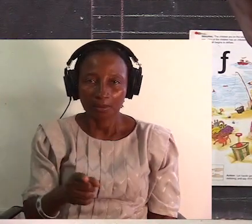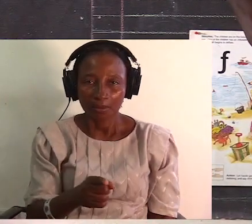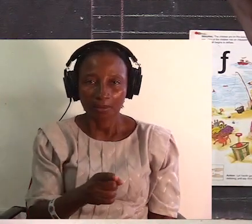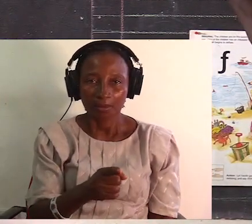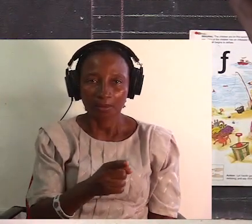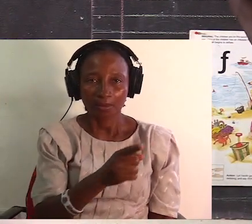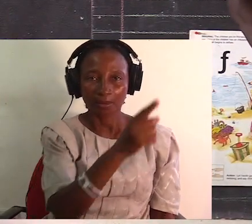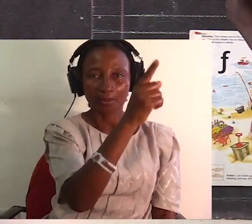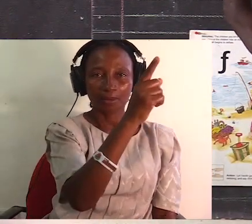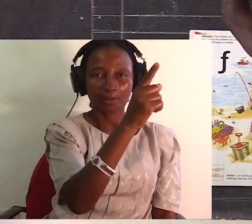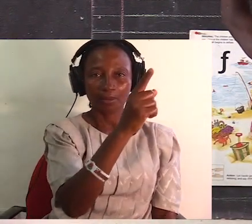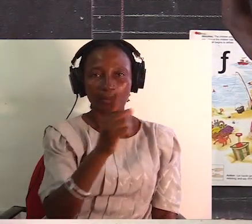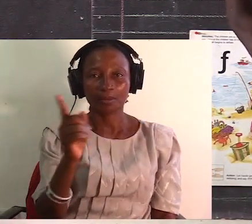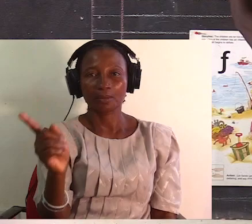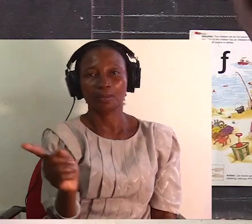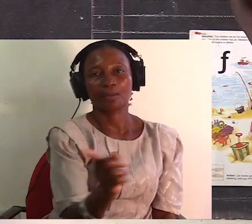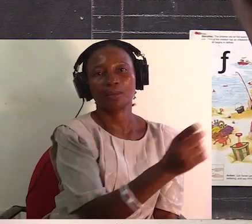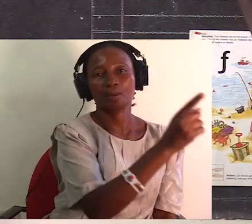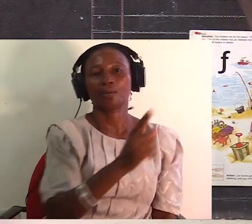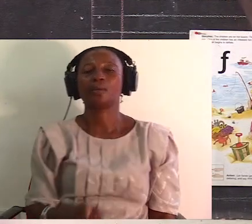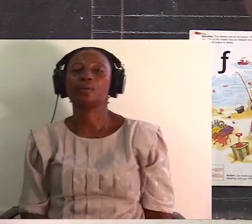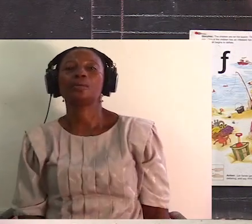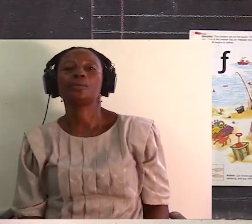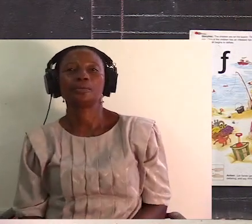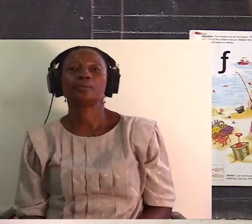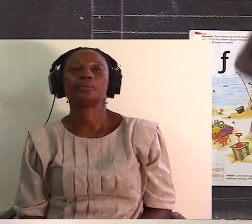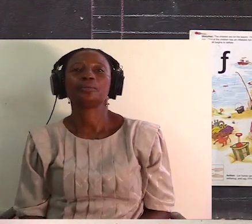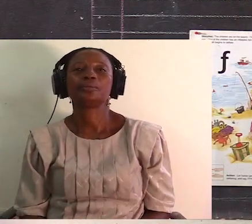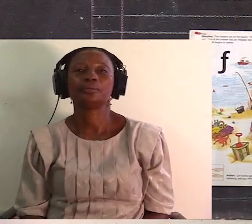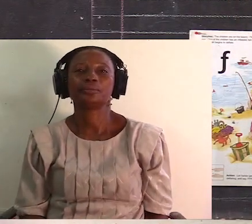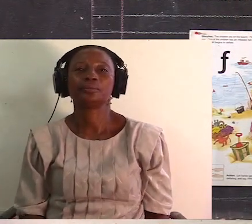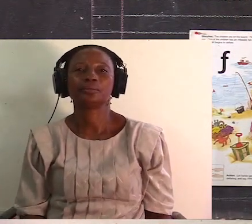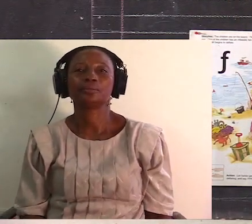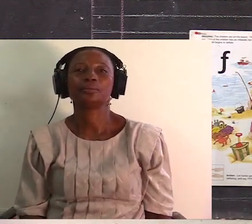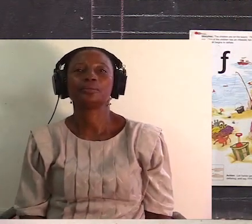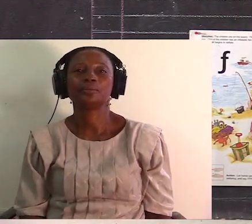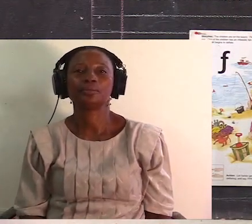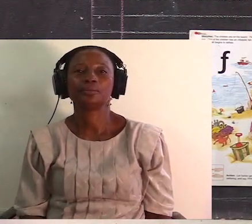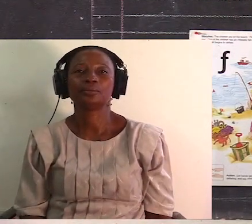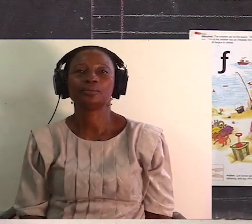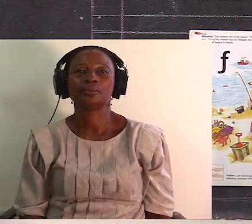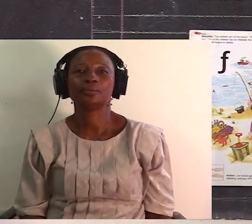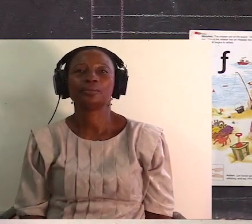Curly down, curve, and across.